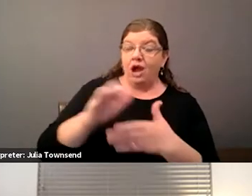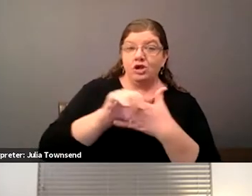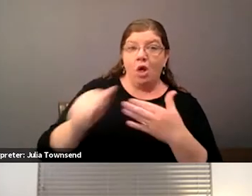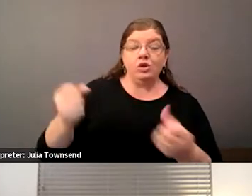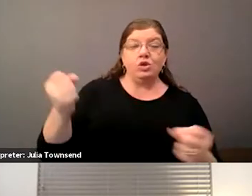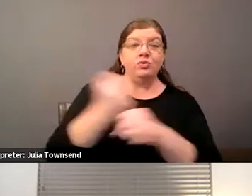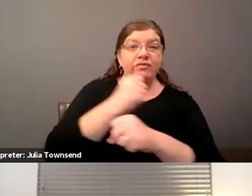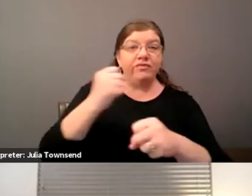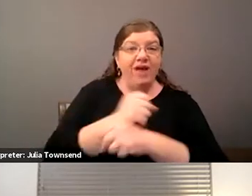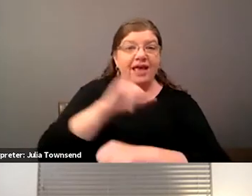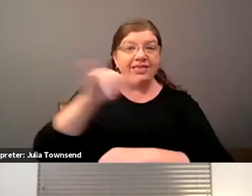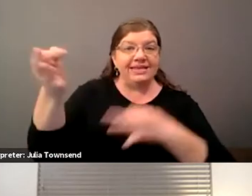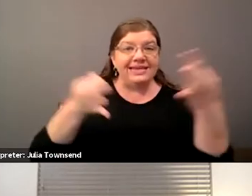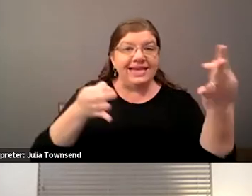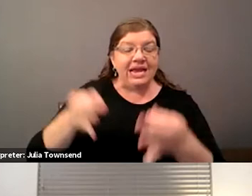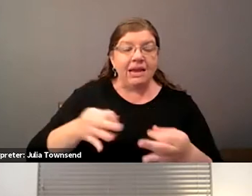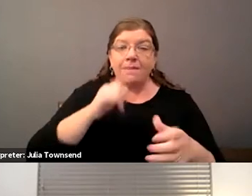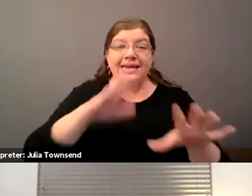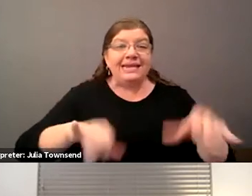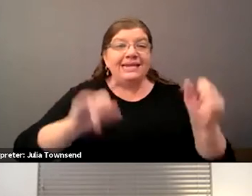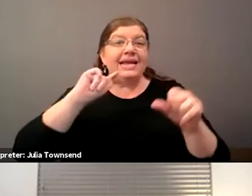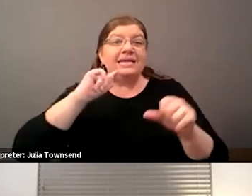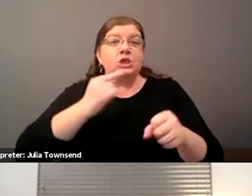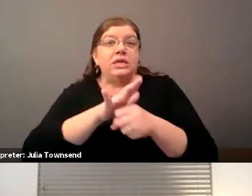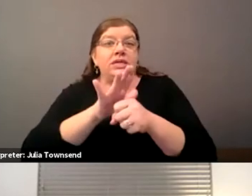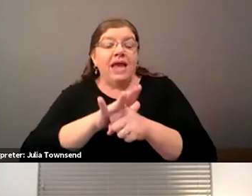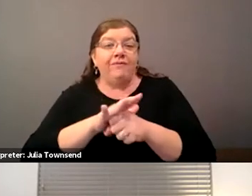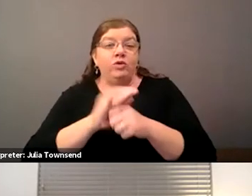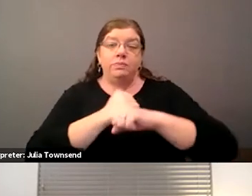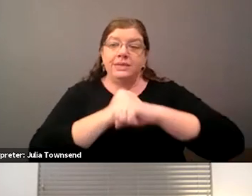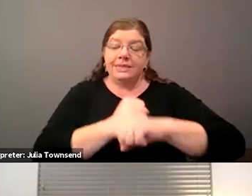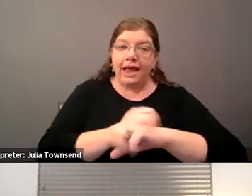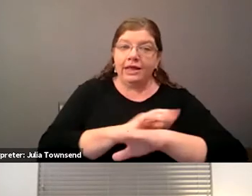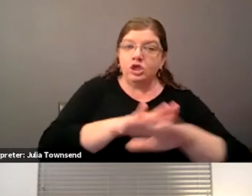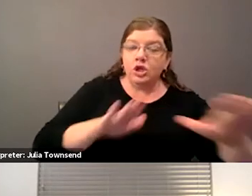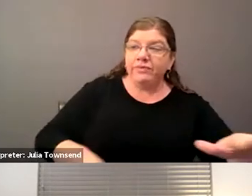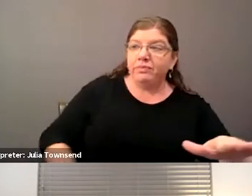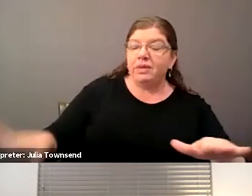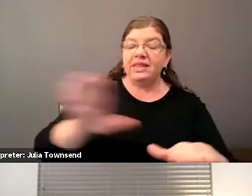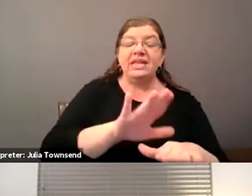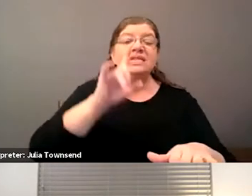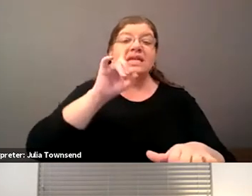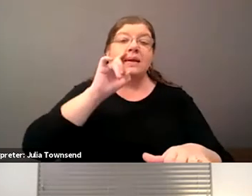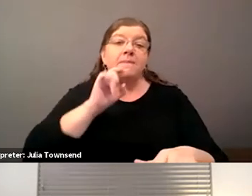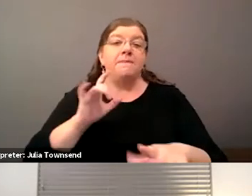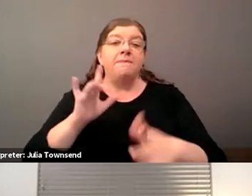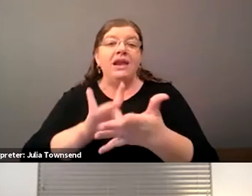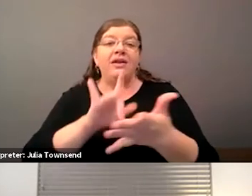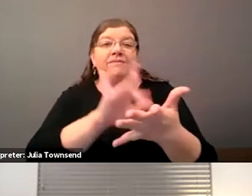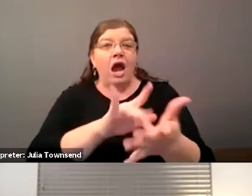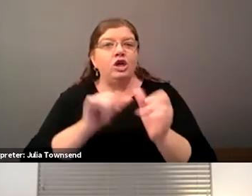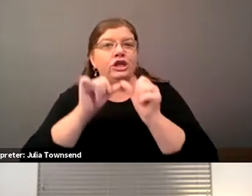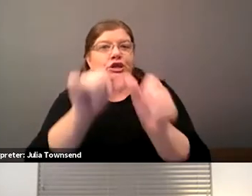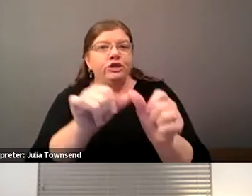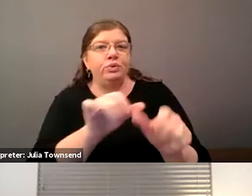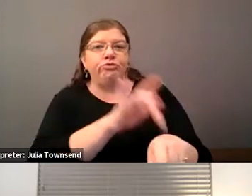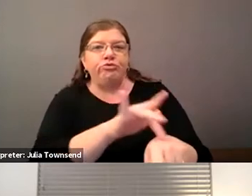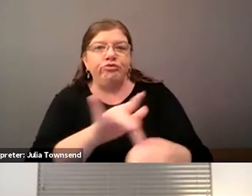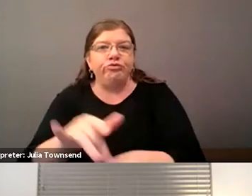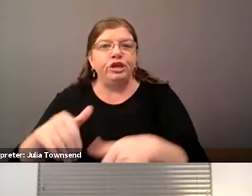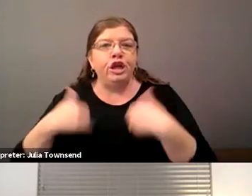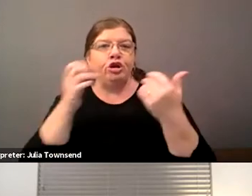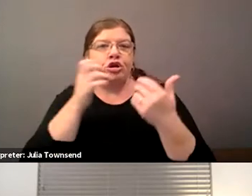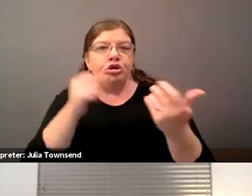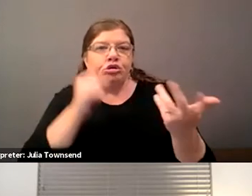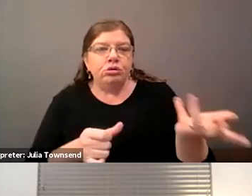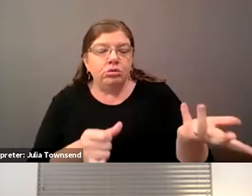seriously enough to protect the students from this pedophile continuing his crimes against minor girls is it okay with the board to